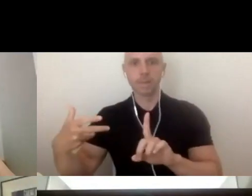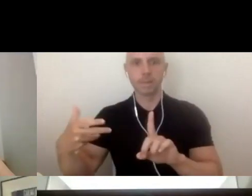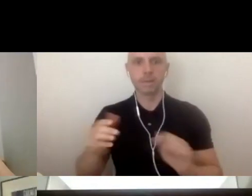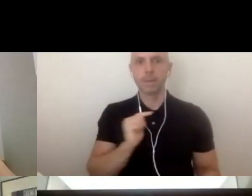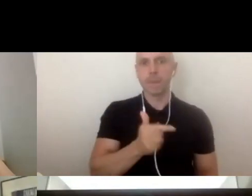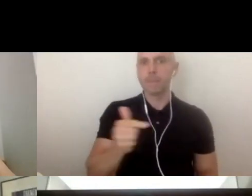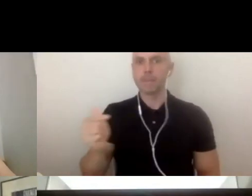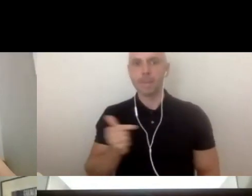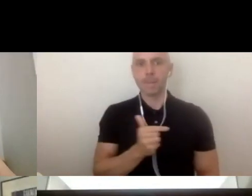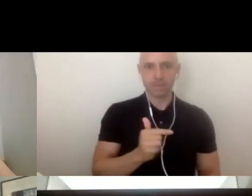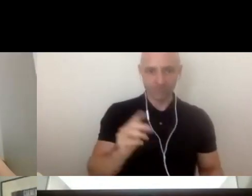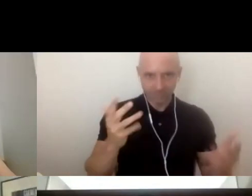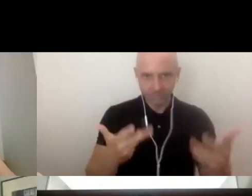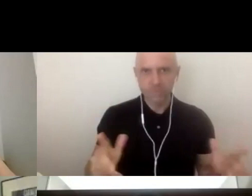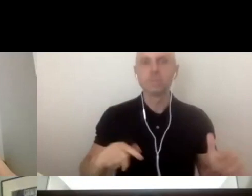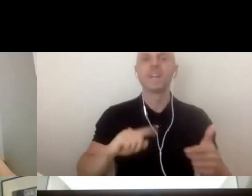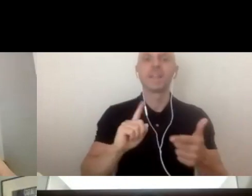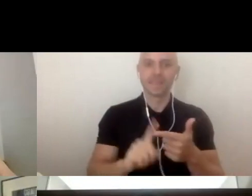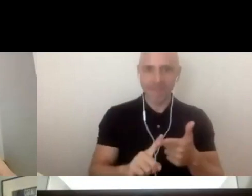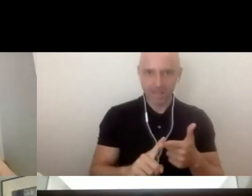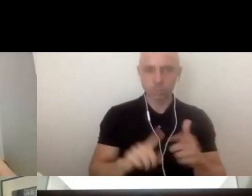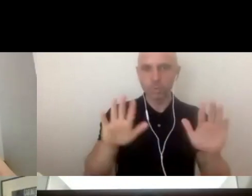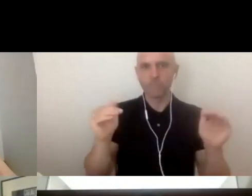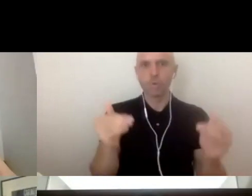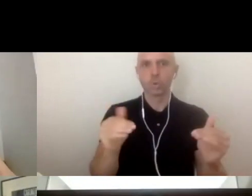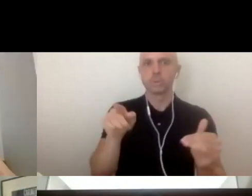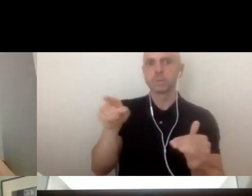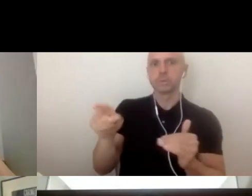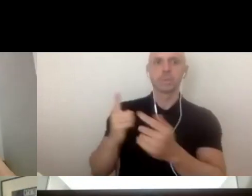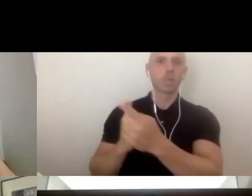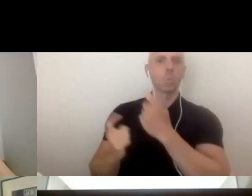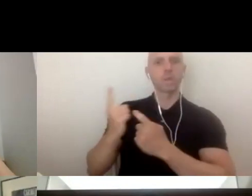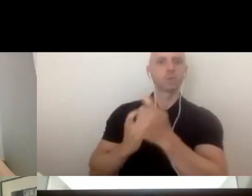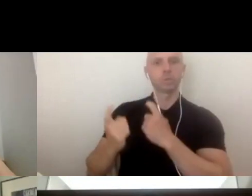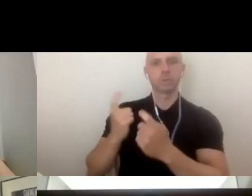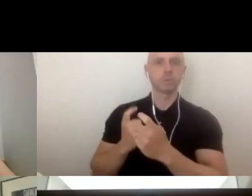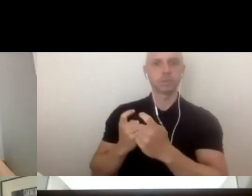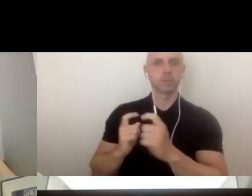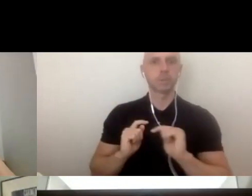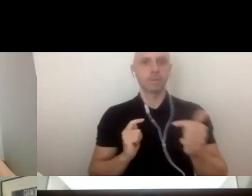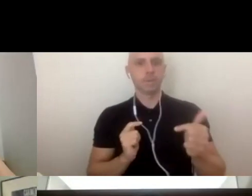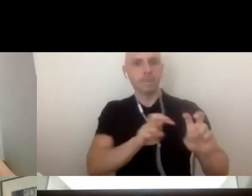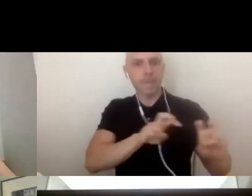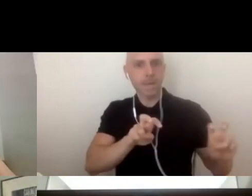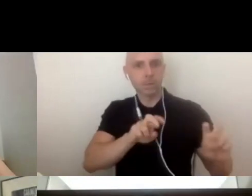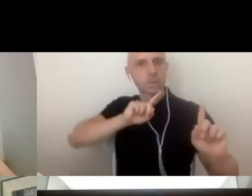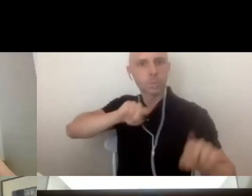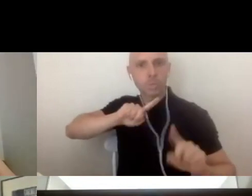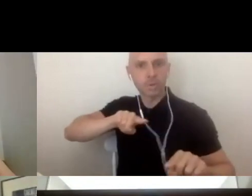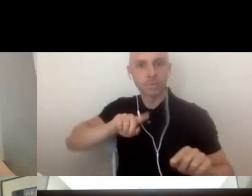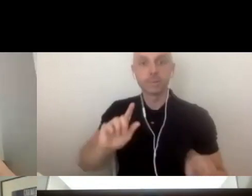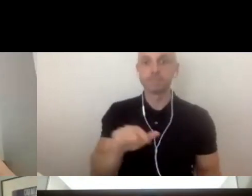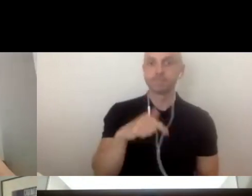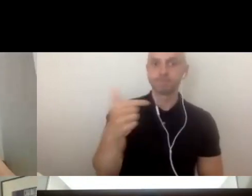Then we will go to previously submitted questions, which our panelists will respond to. And with that, I'd like to hand it back to Claire